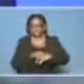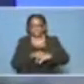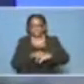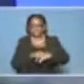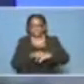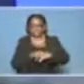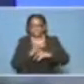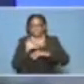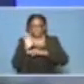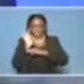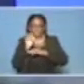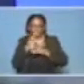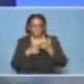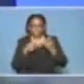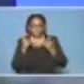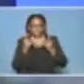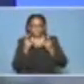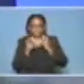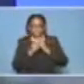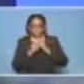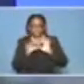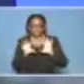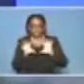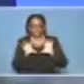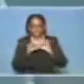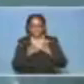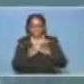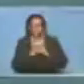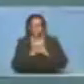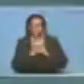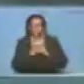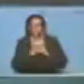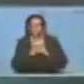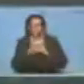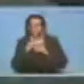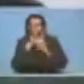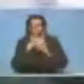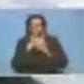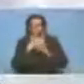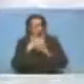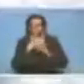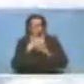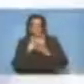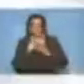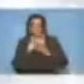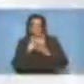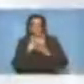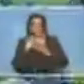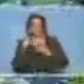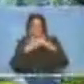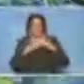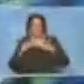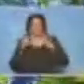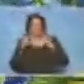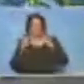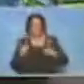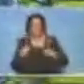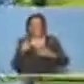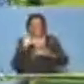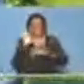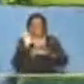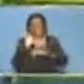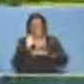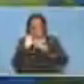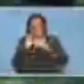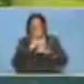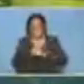venture. Here's our Jiminy Deswain. The country's Golden Jubilee fast approaching, and a number of companies are looking